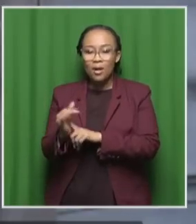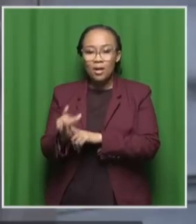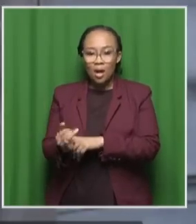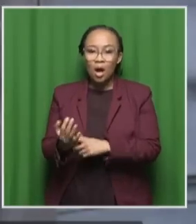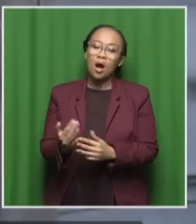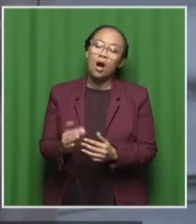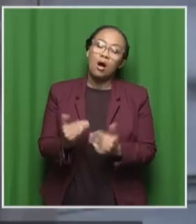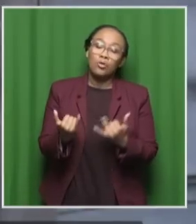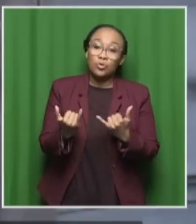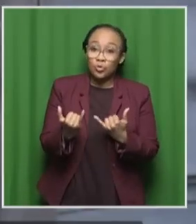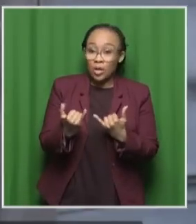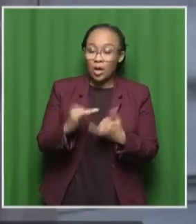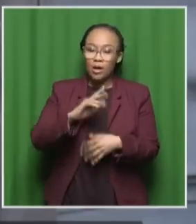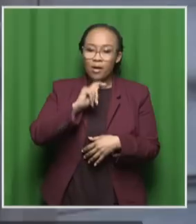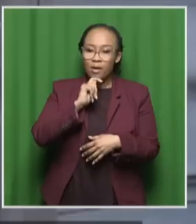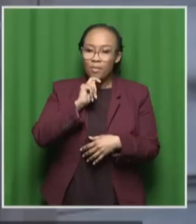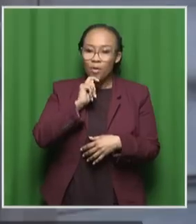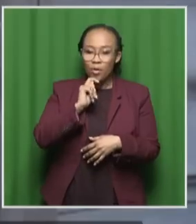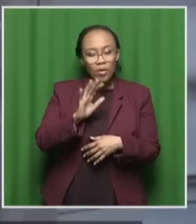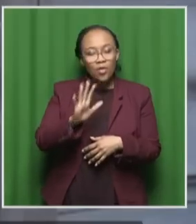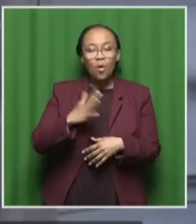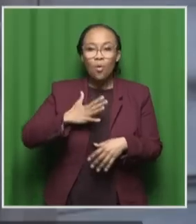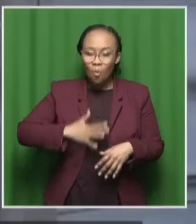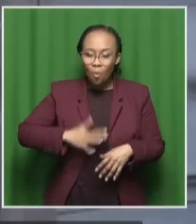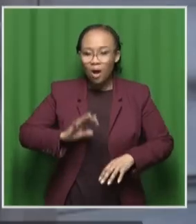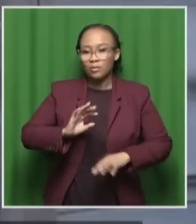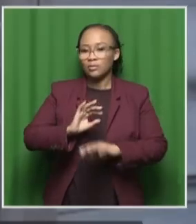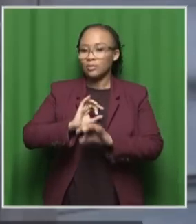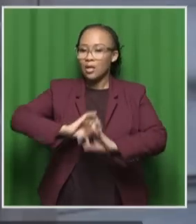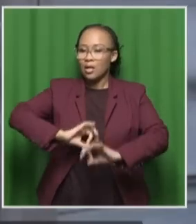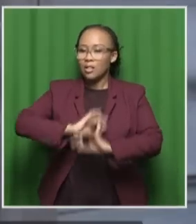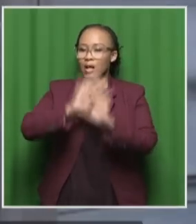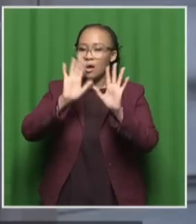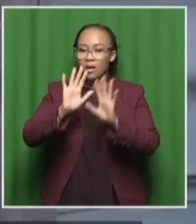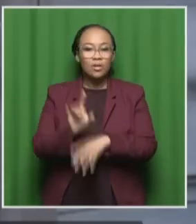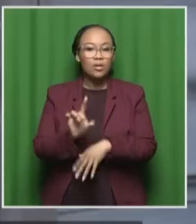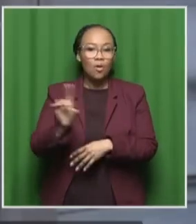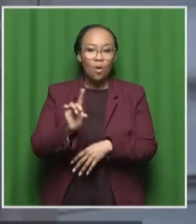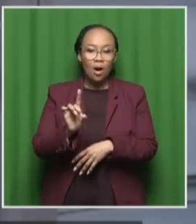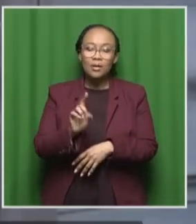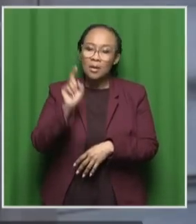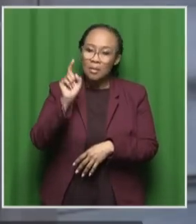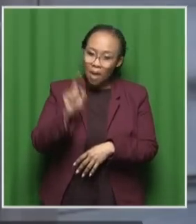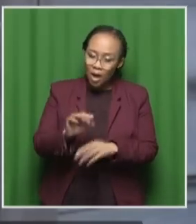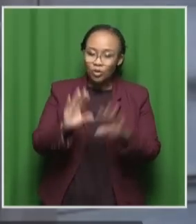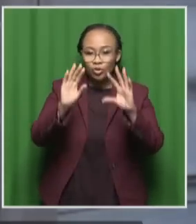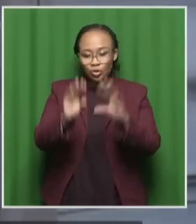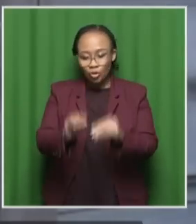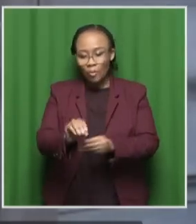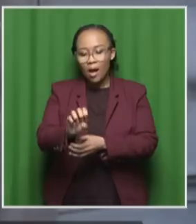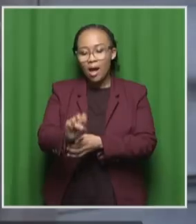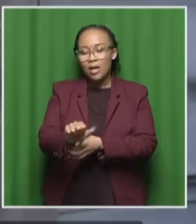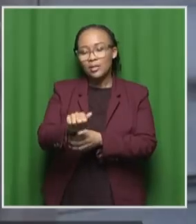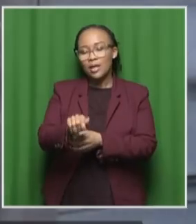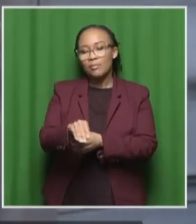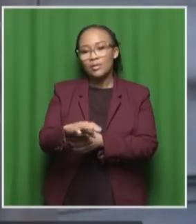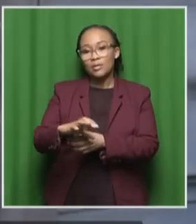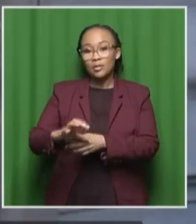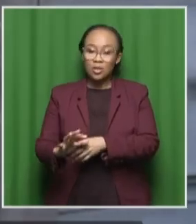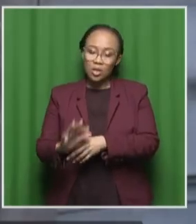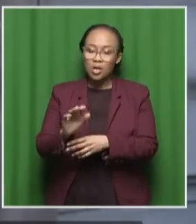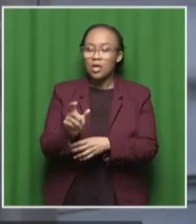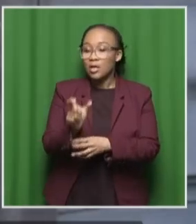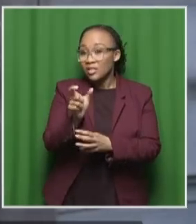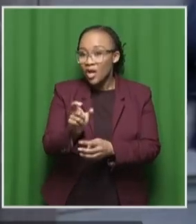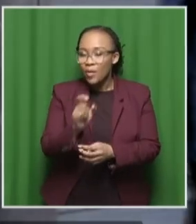Judge Yaqub this morning. They'll seek a declarator which will effectively stop the SABC from using that term if they're